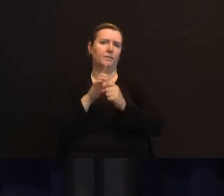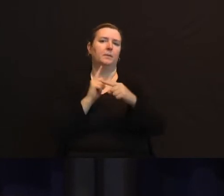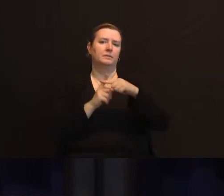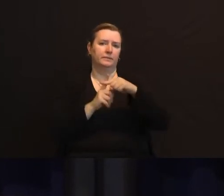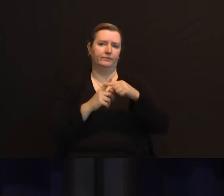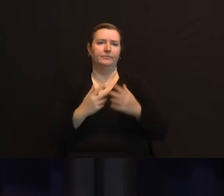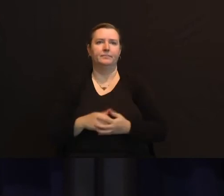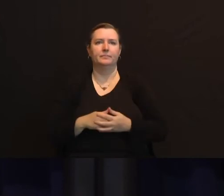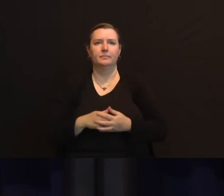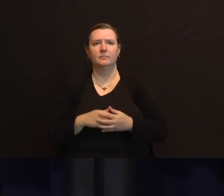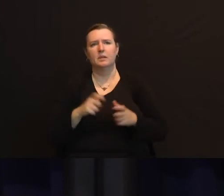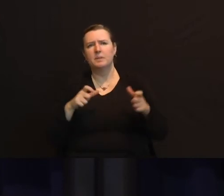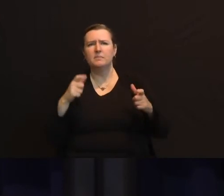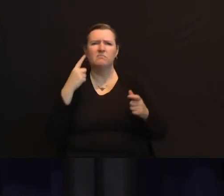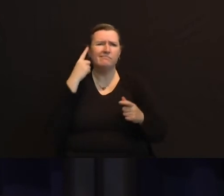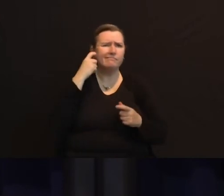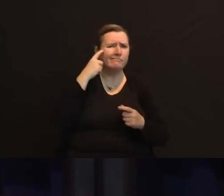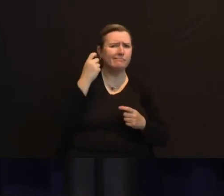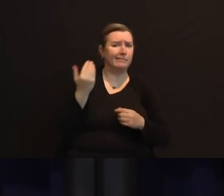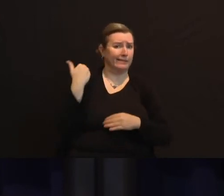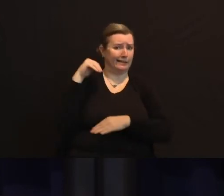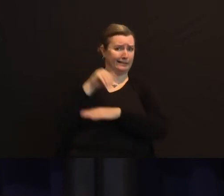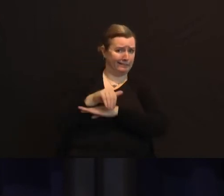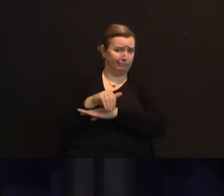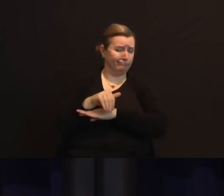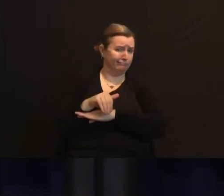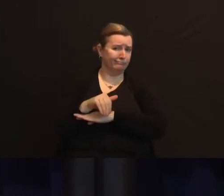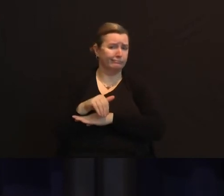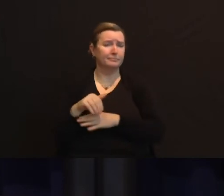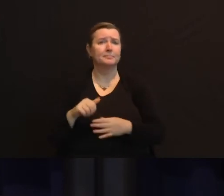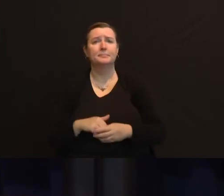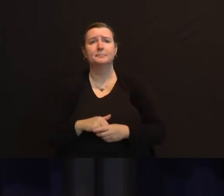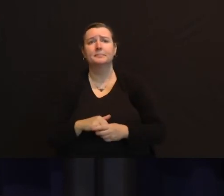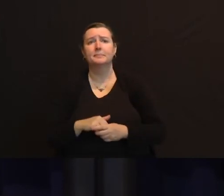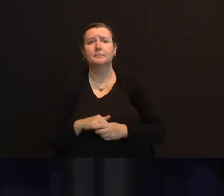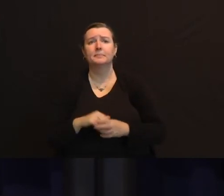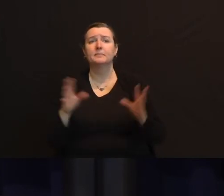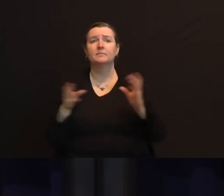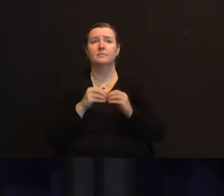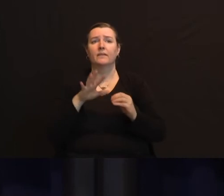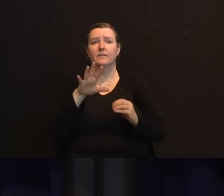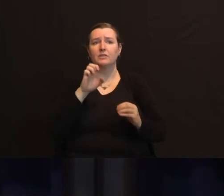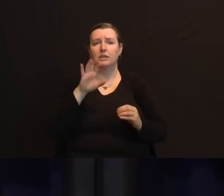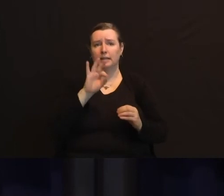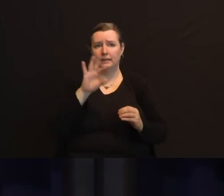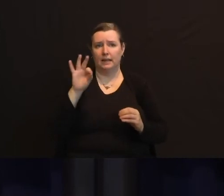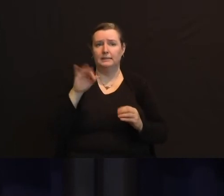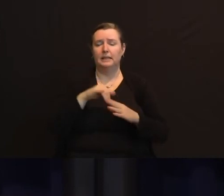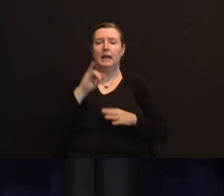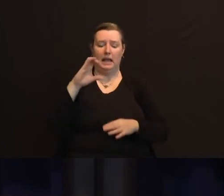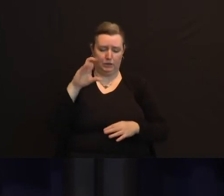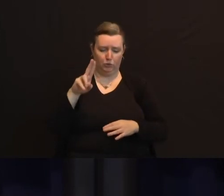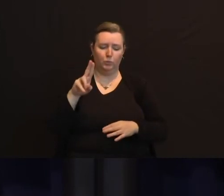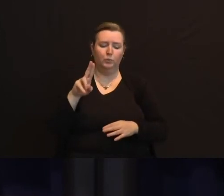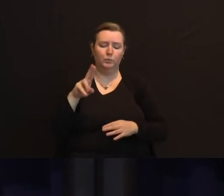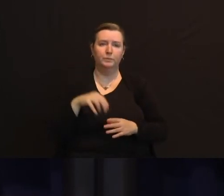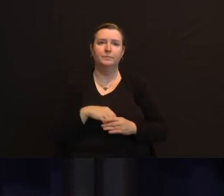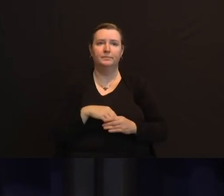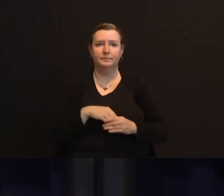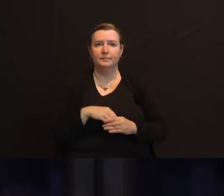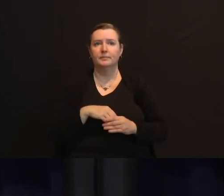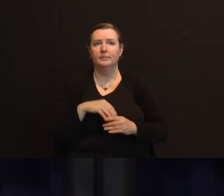under investigation last evening. There are 599 individuals in critical care. 59% of those critical